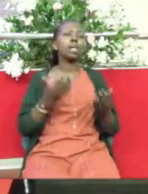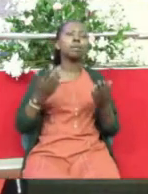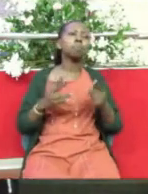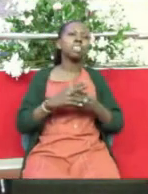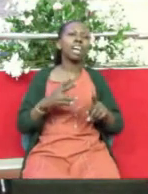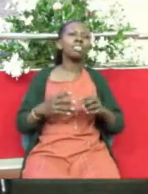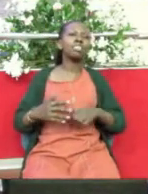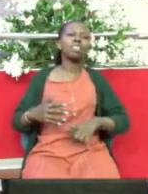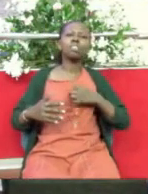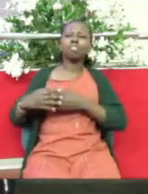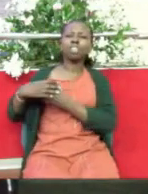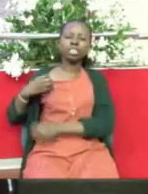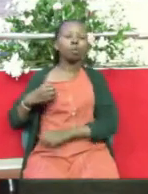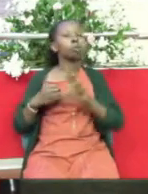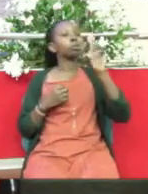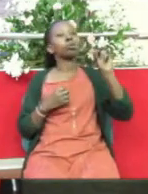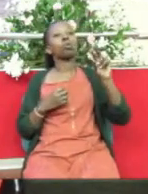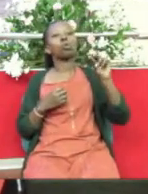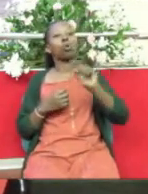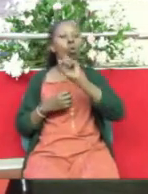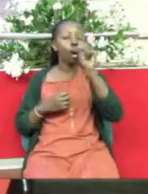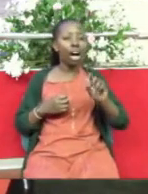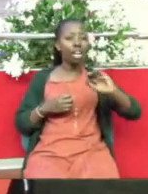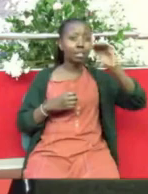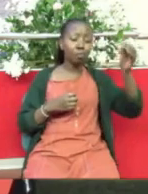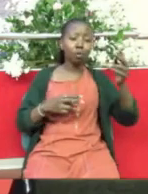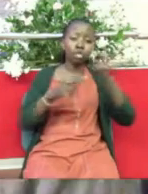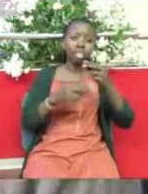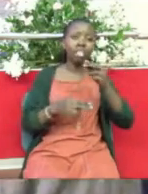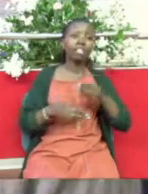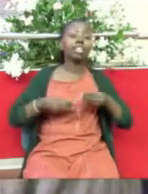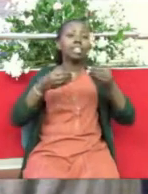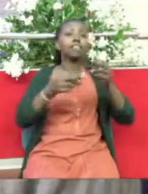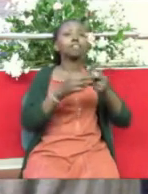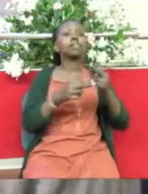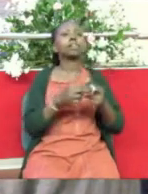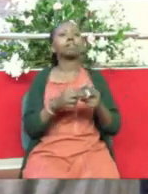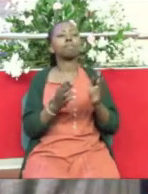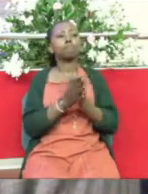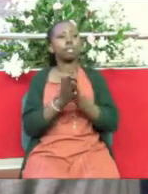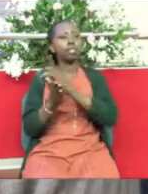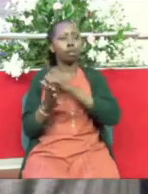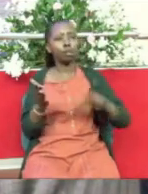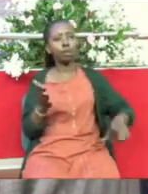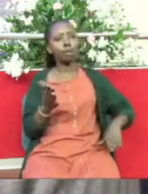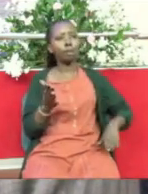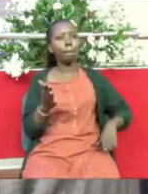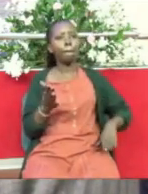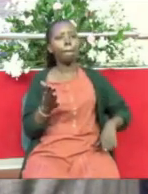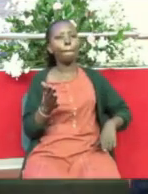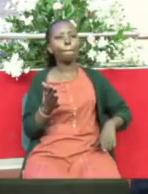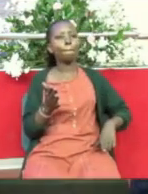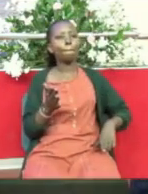US? It is time to ask the mountain to name themselves. Amen. Amen. Praise the name of the Lord.